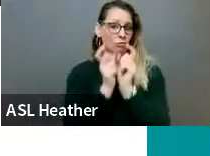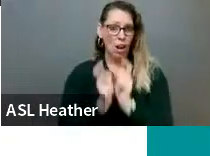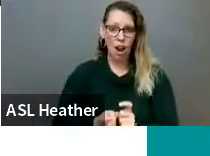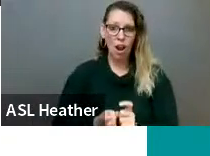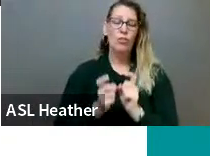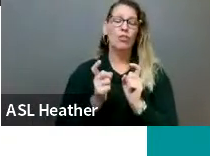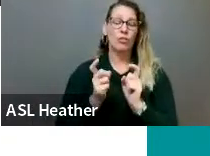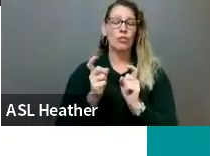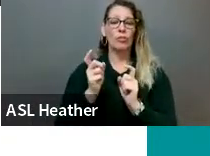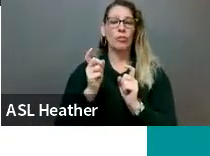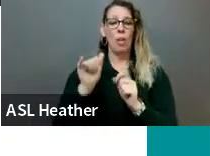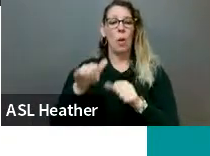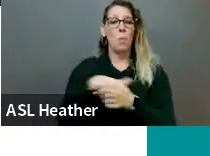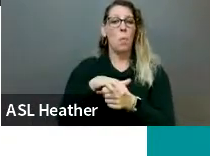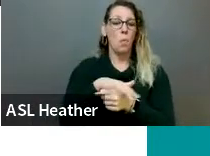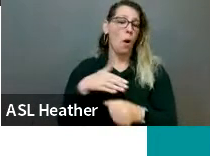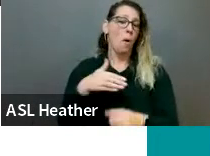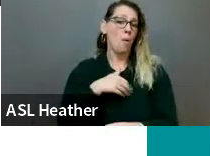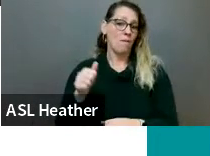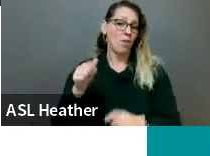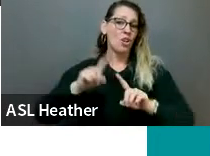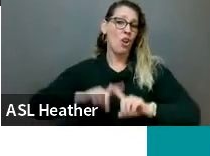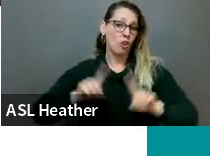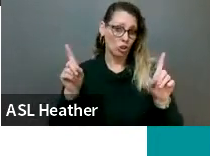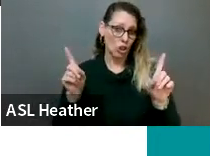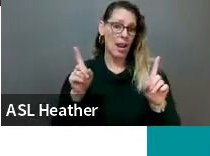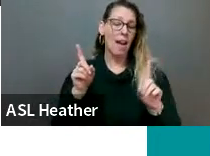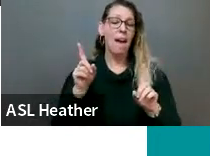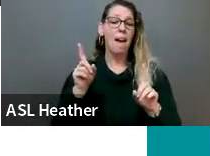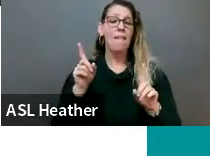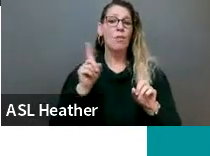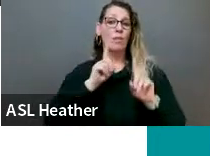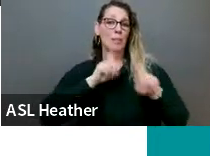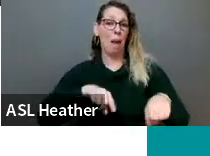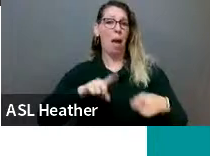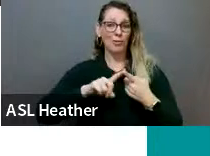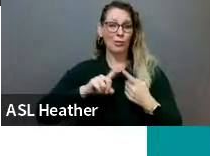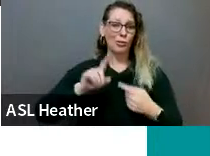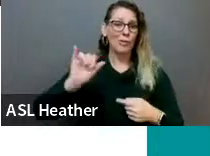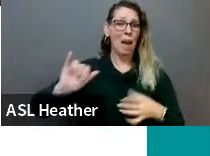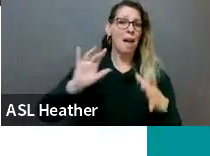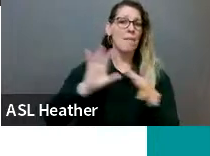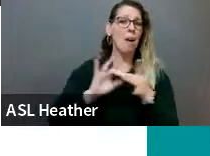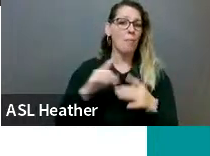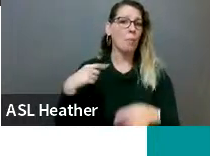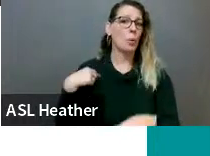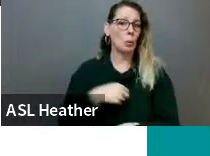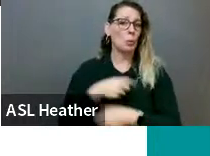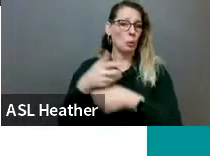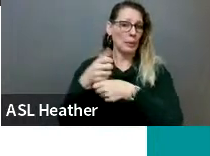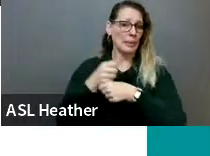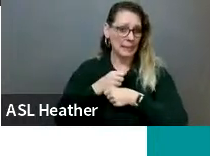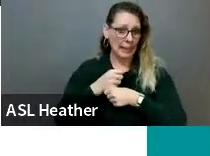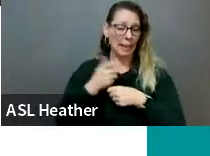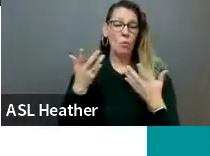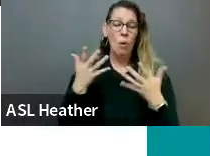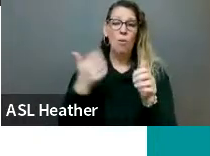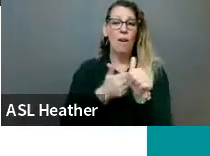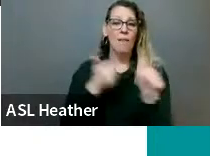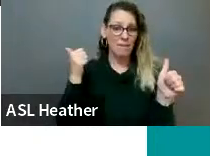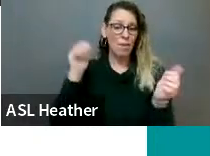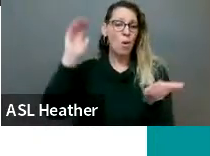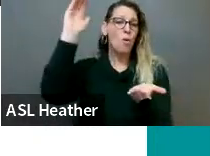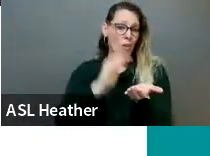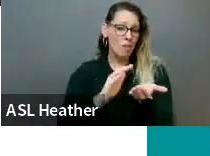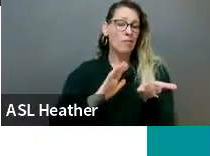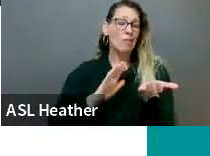of the modified locally preferred alternative in response to the comments we've received to avoid, minimize, or